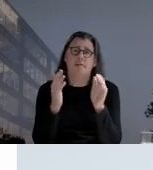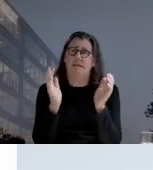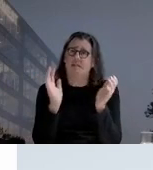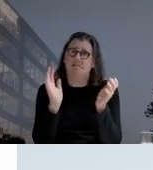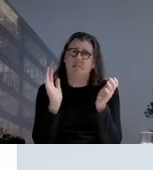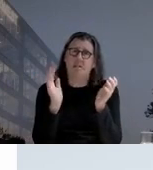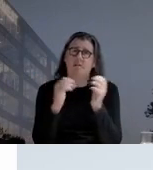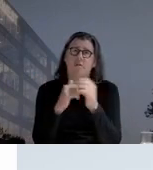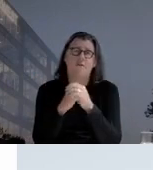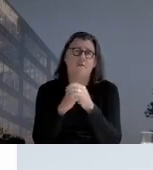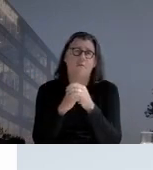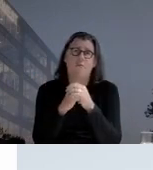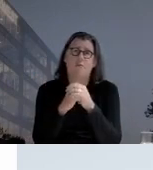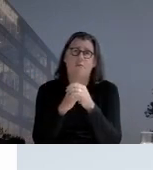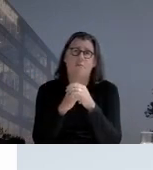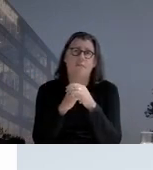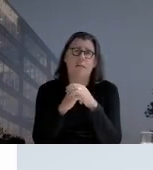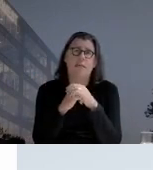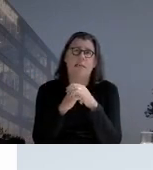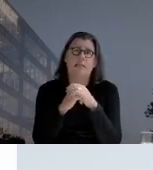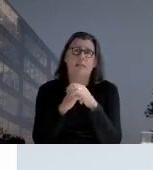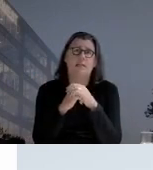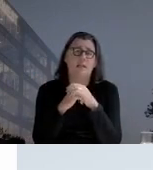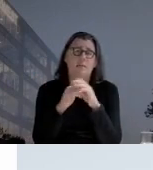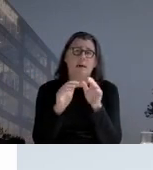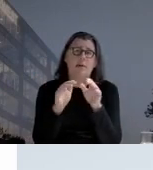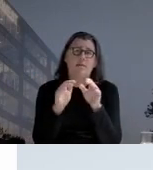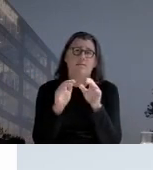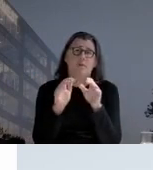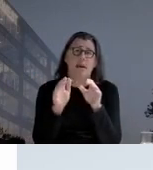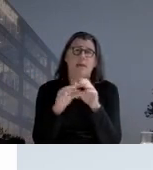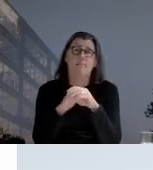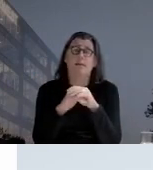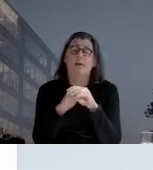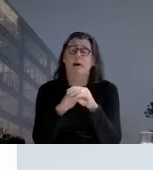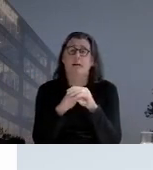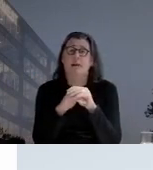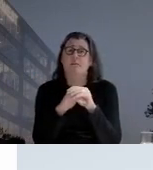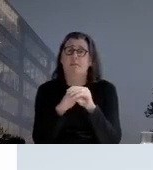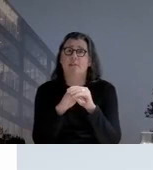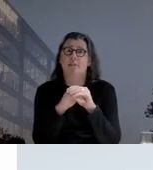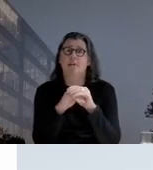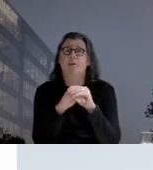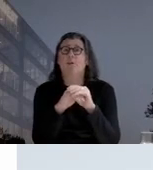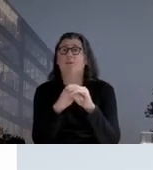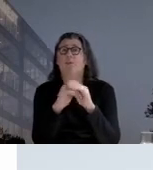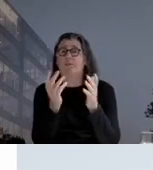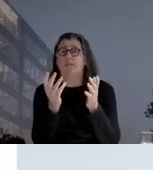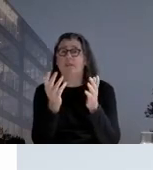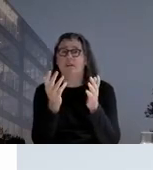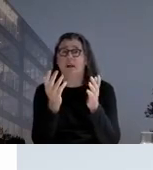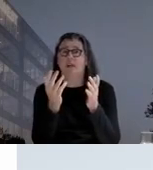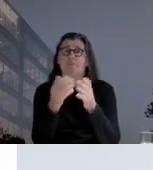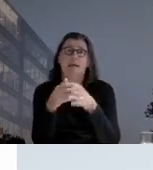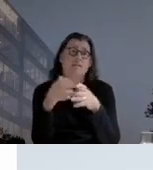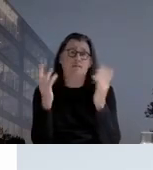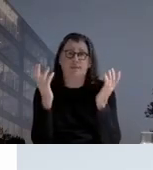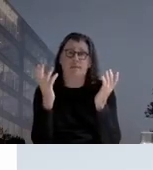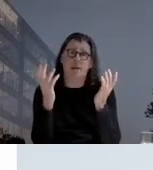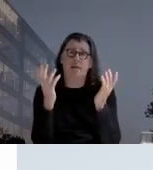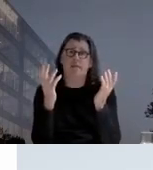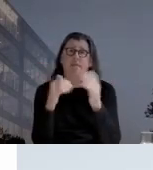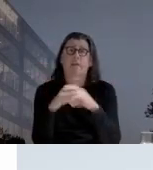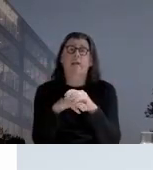it generates in the order of 1.1 million kilowatt hours per annum of electricity. Over a 50-year life,